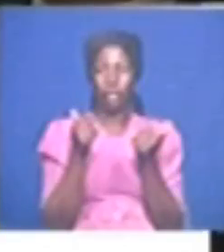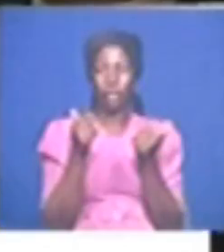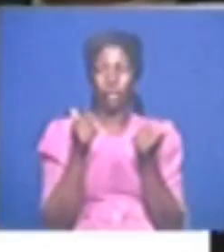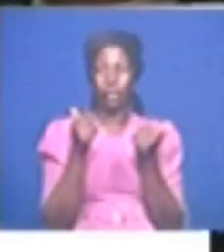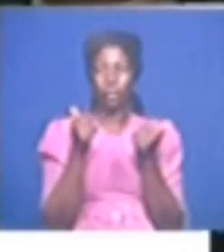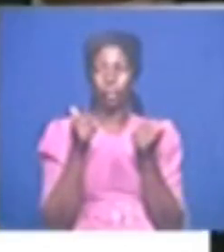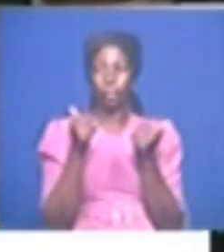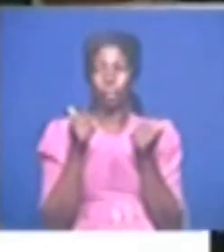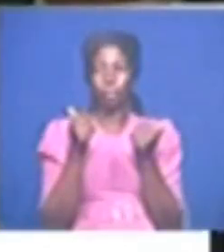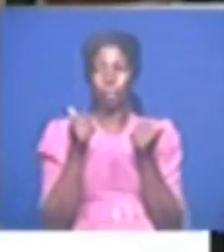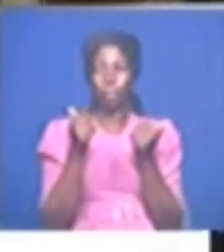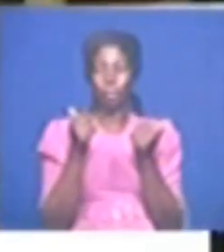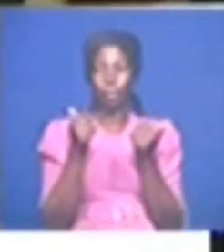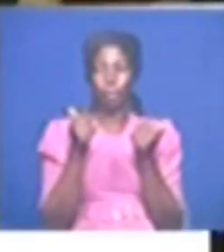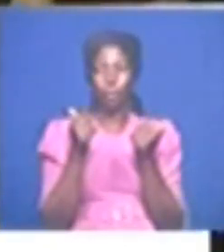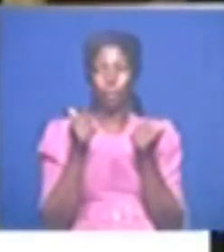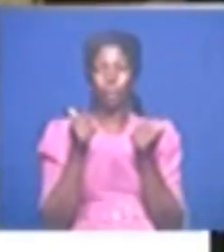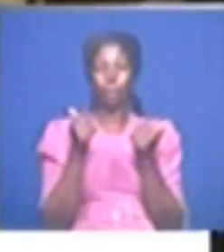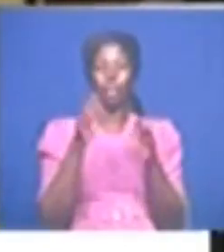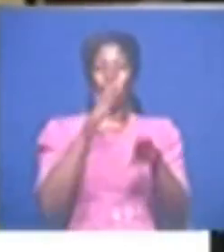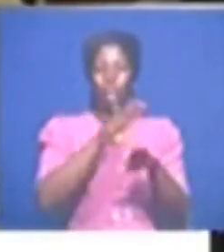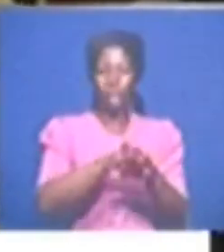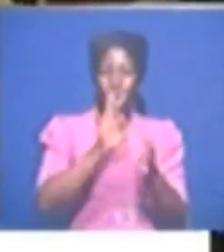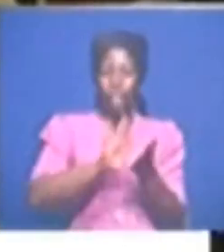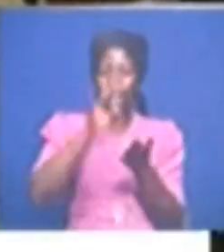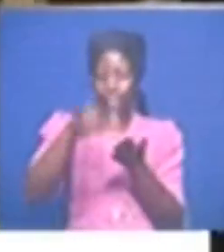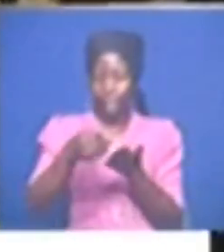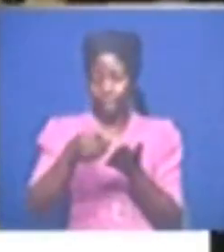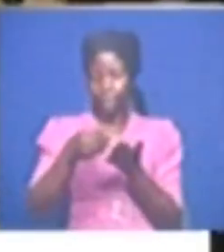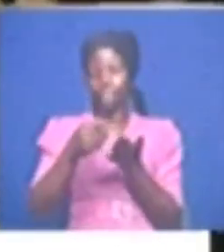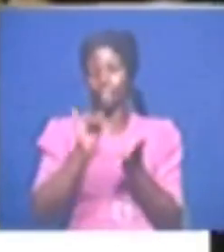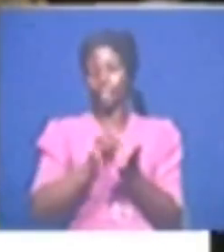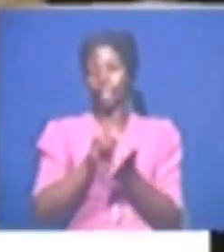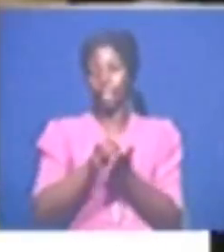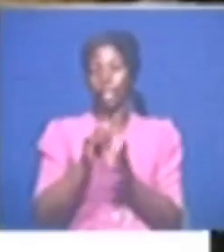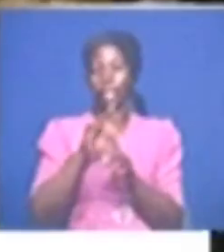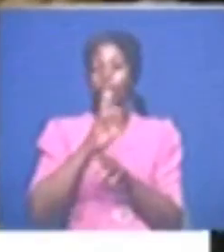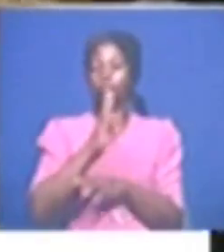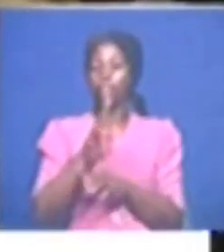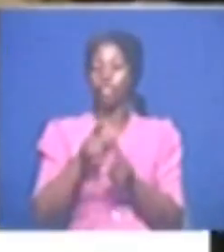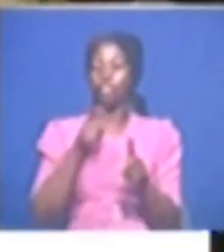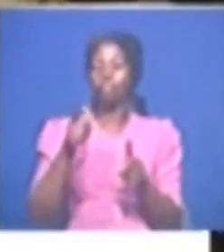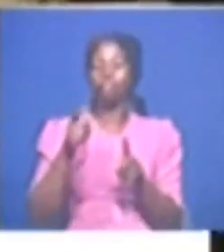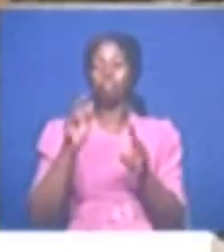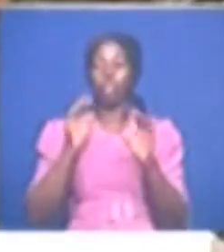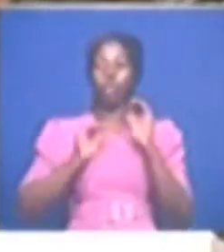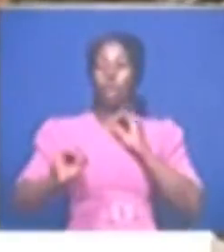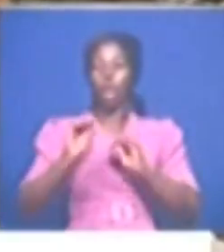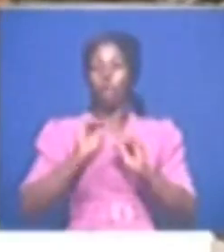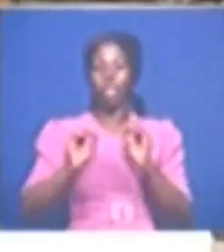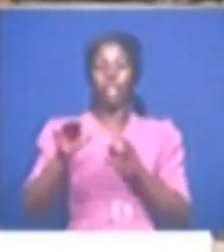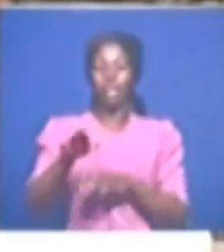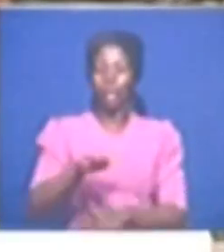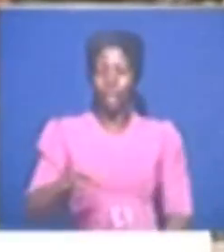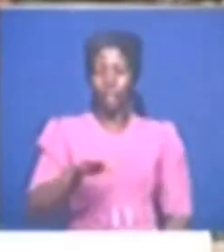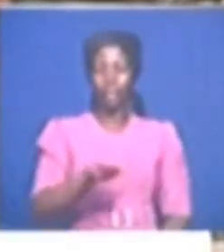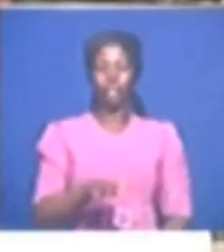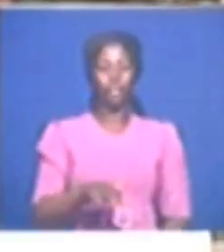pursuing funds that are from corrupt origin. In the